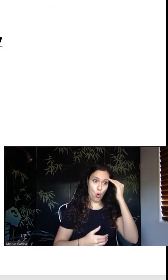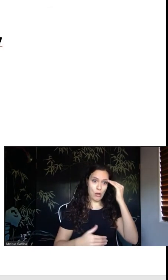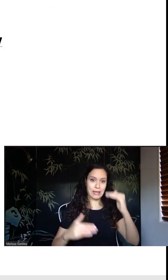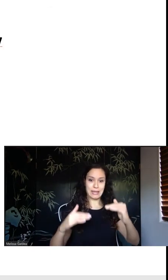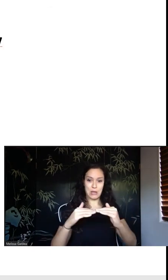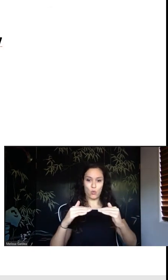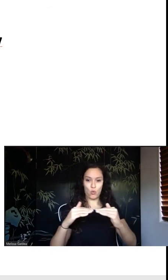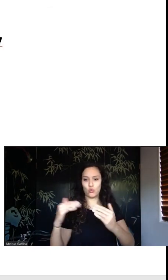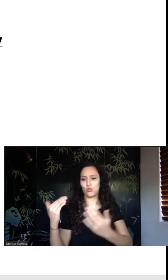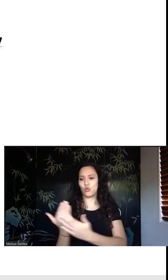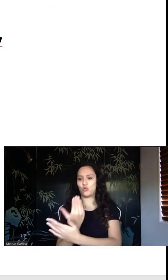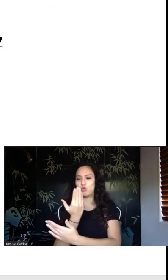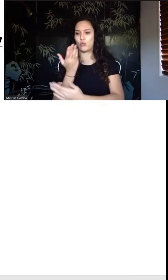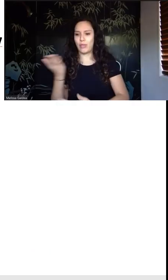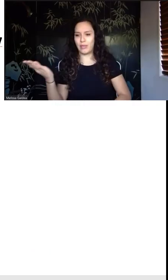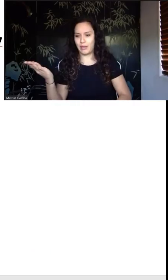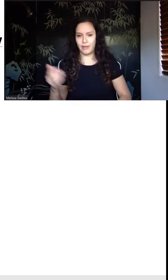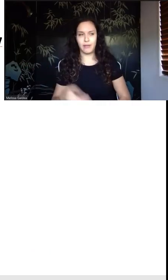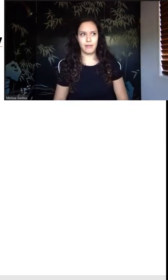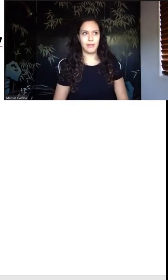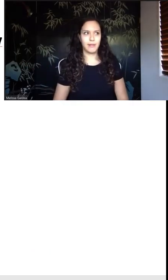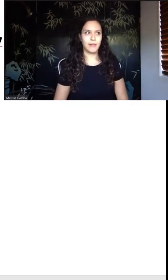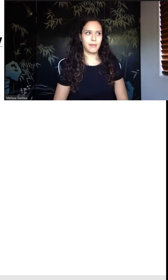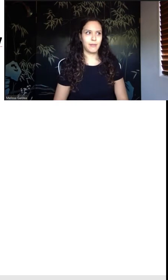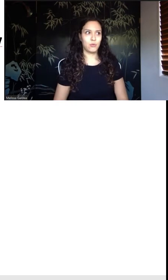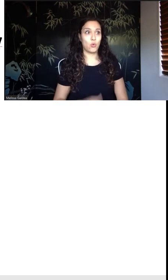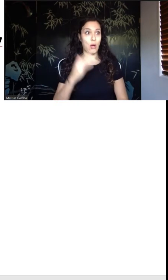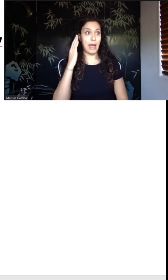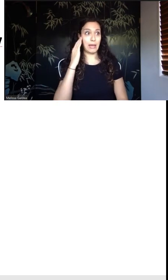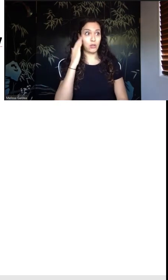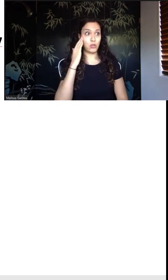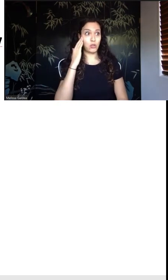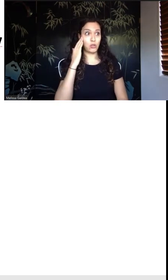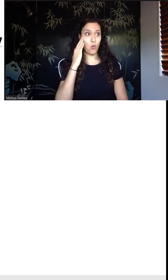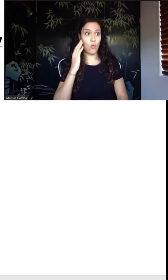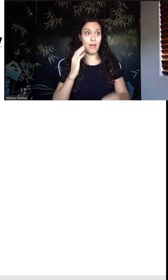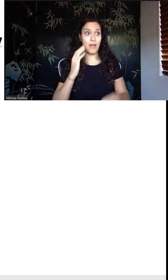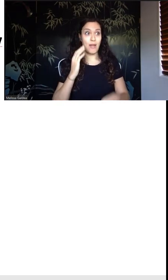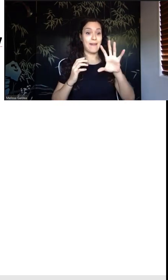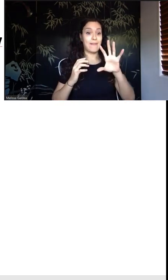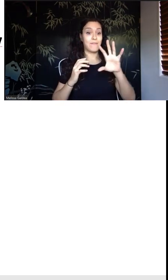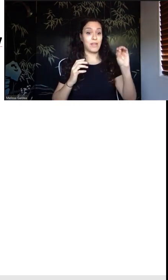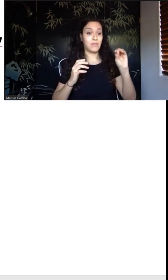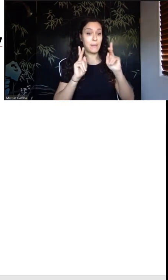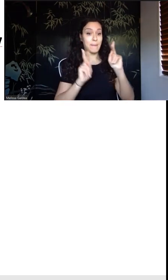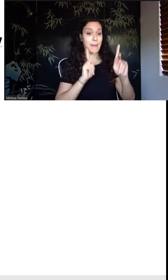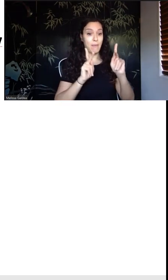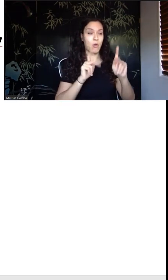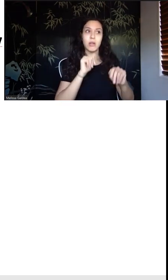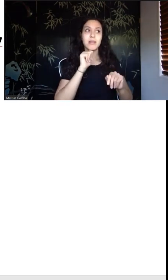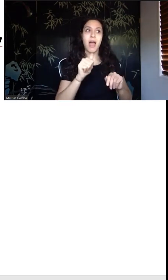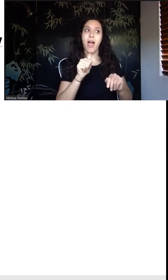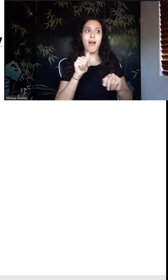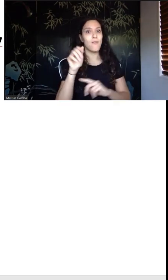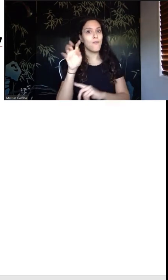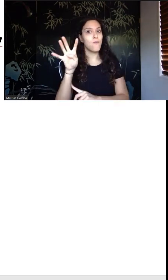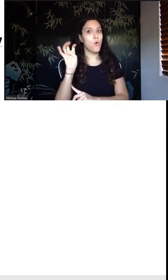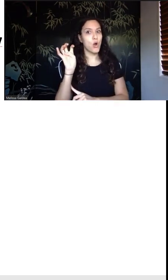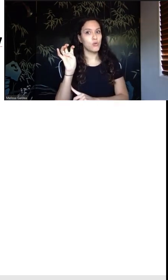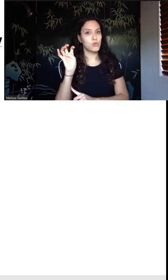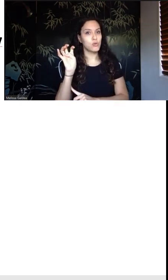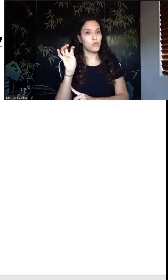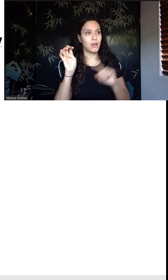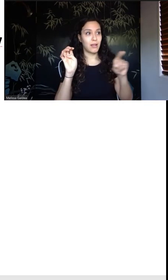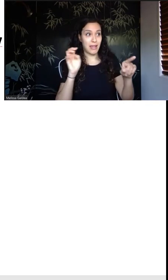So what I know to the new stuff. Okay, so what do I know? I know 50 people out of